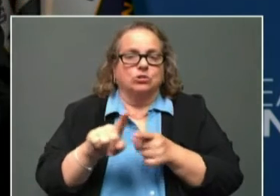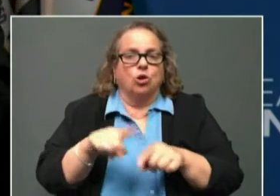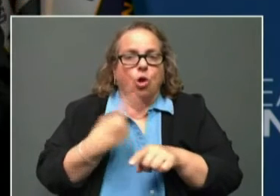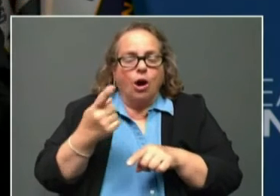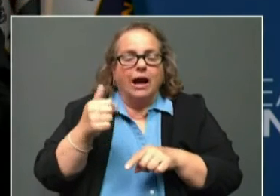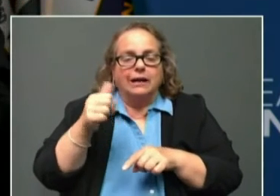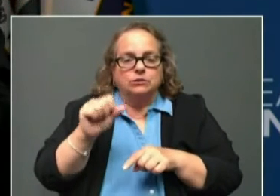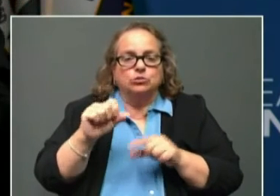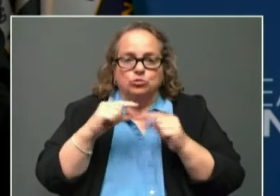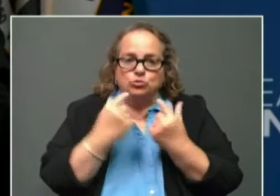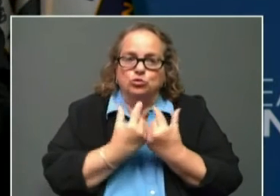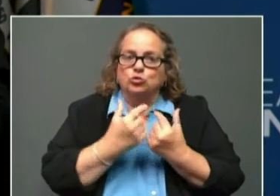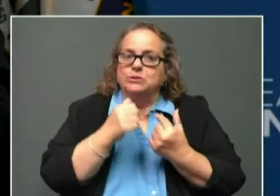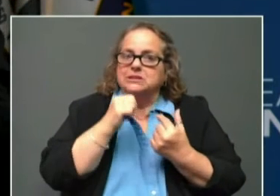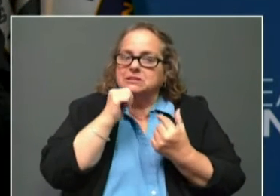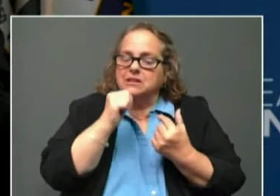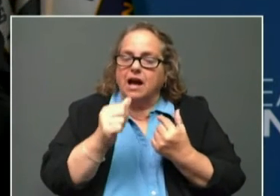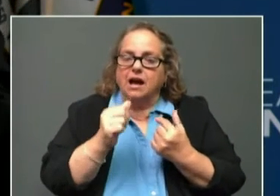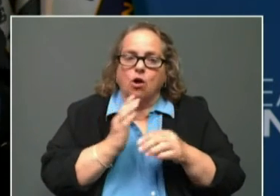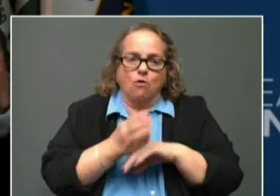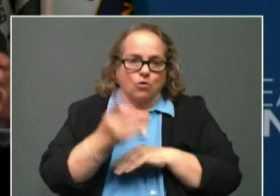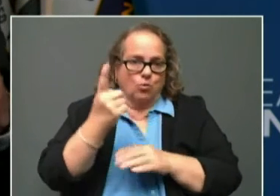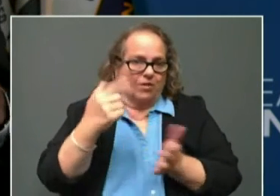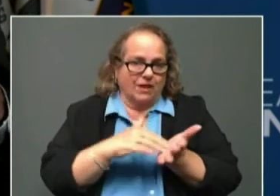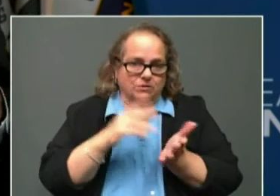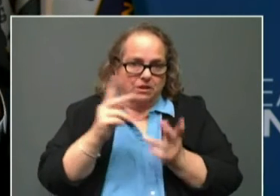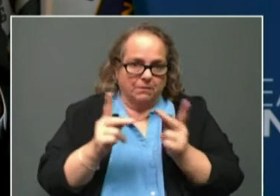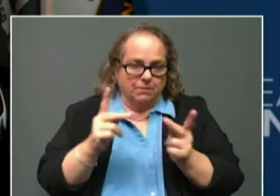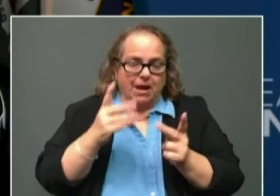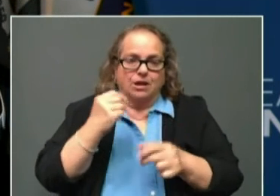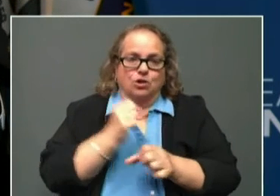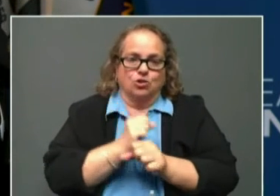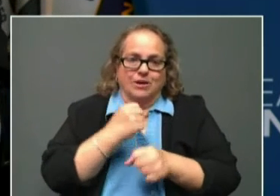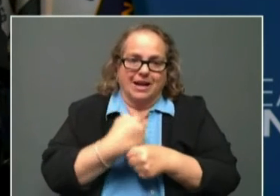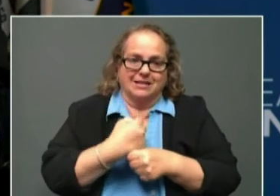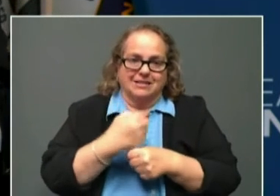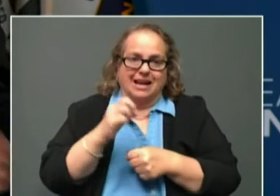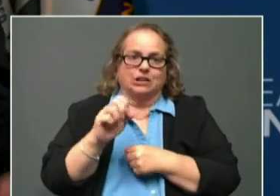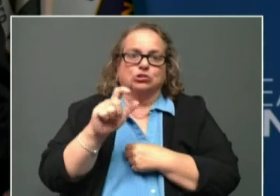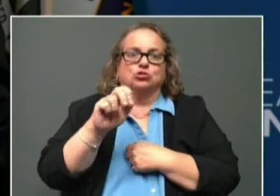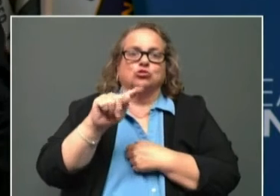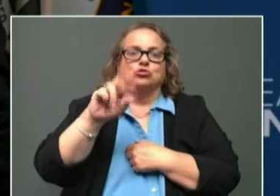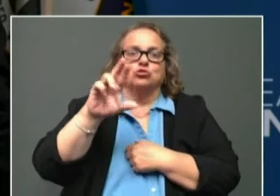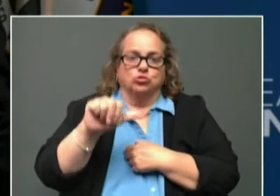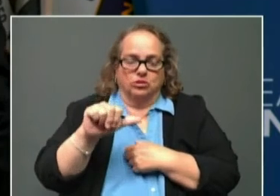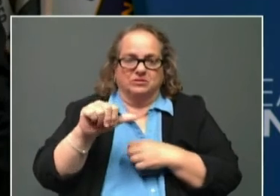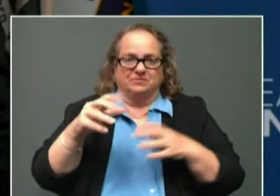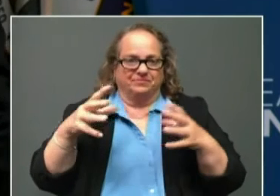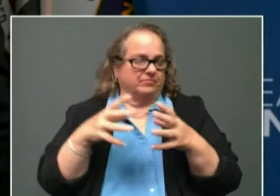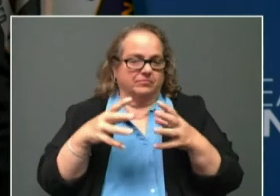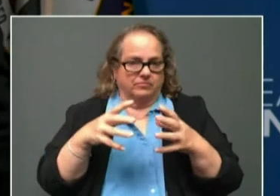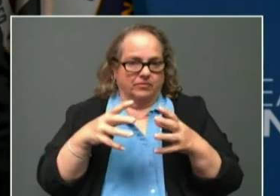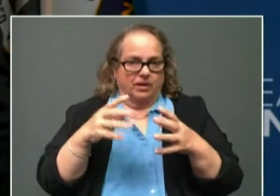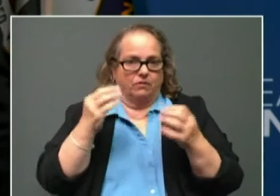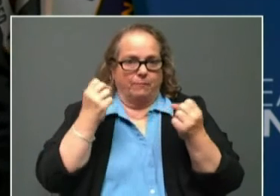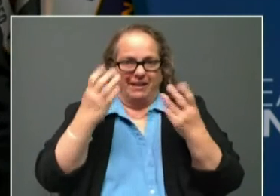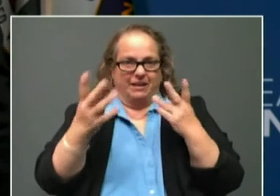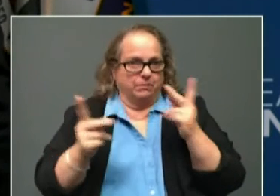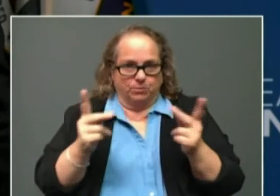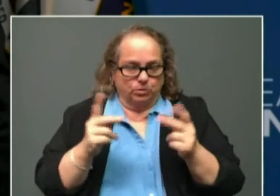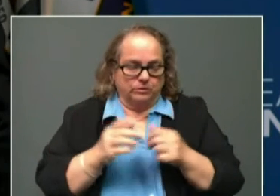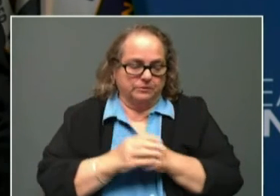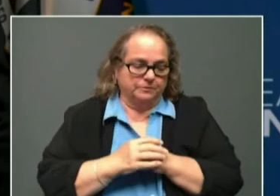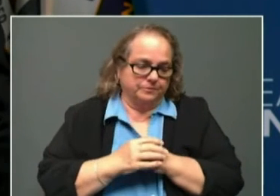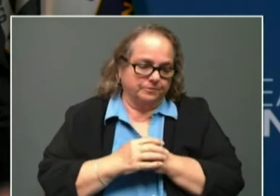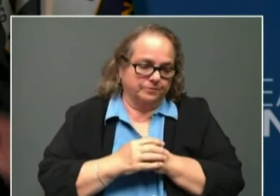group isn't over 1,000 people and creates that extra density. We hope that this is a